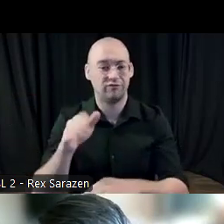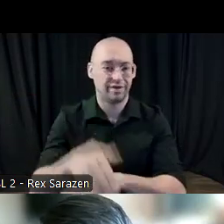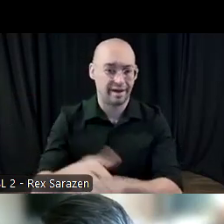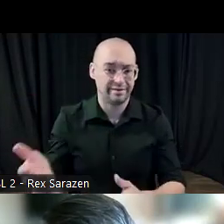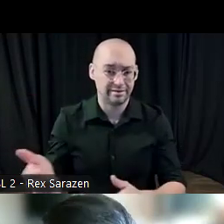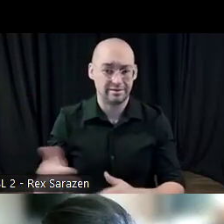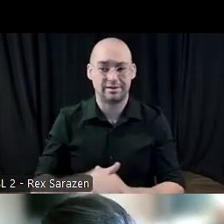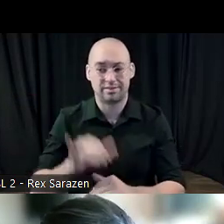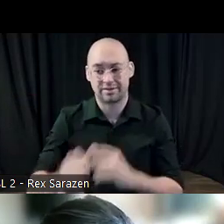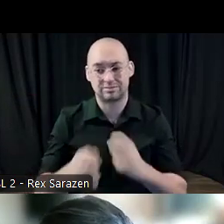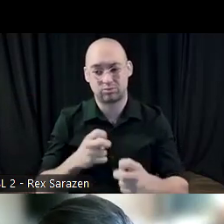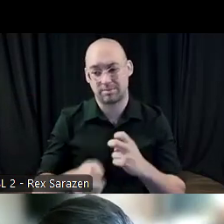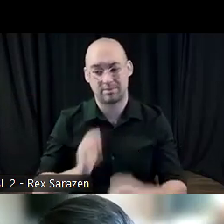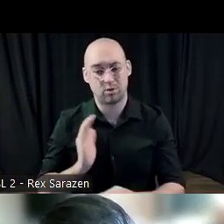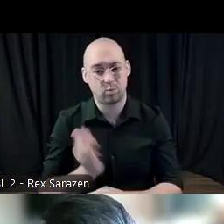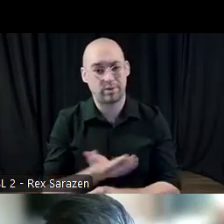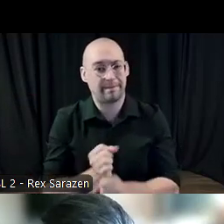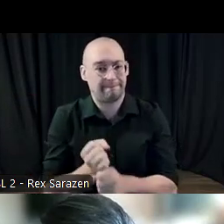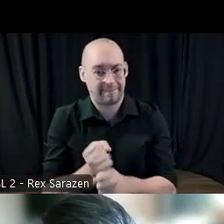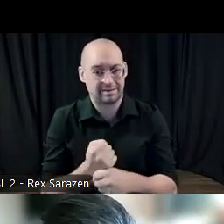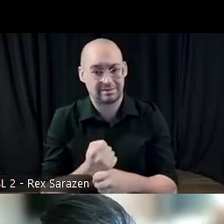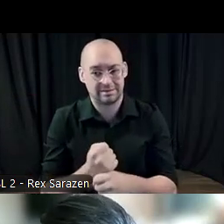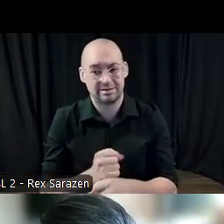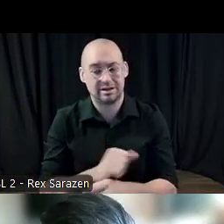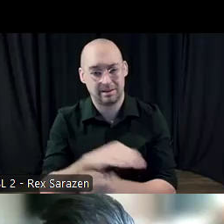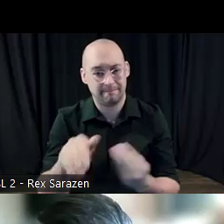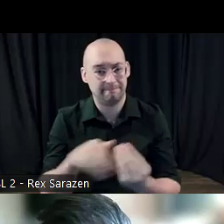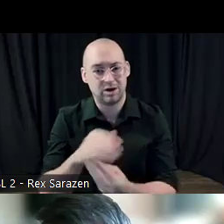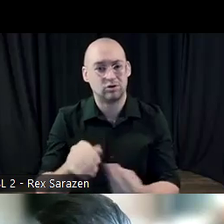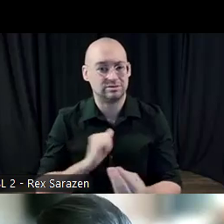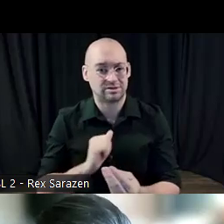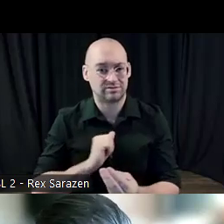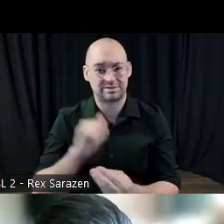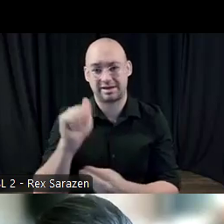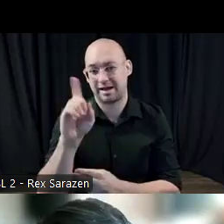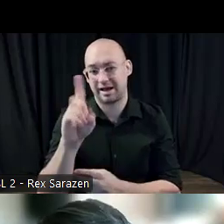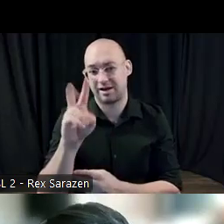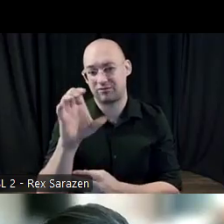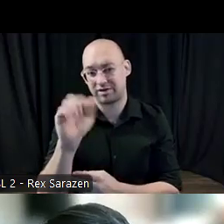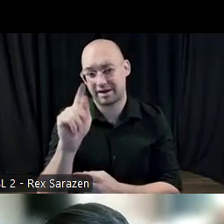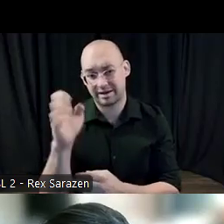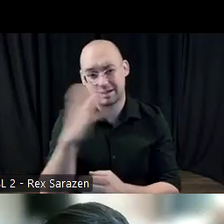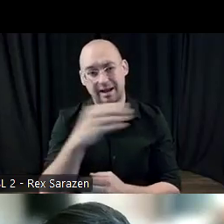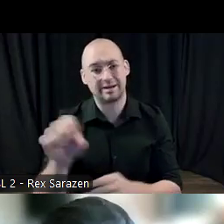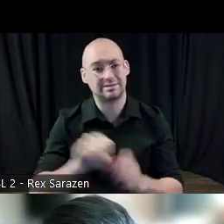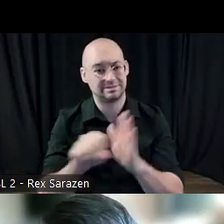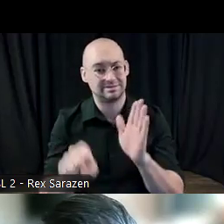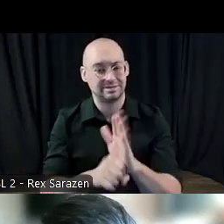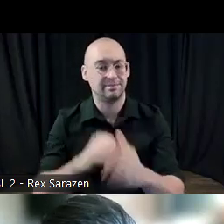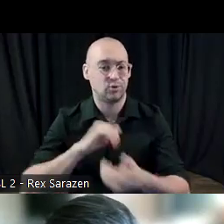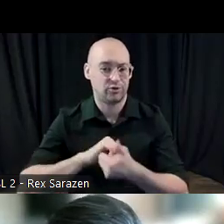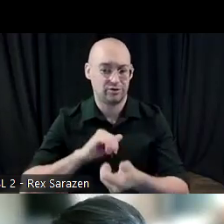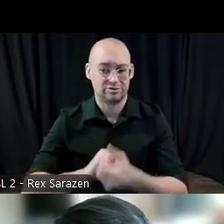we created among ourselves as advocates and also our state partners. And you know